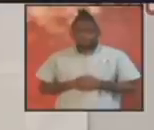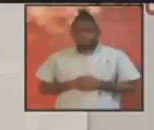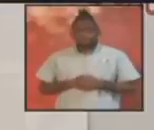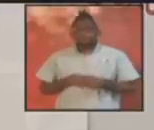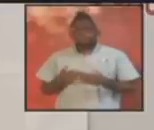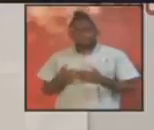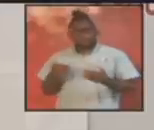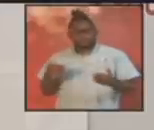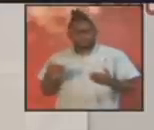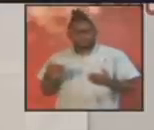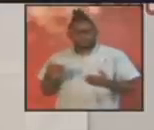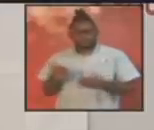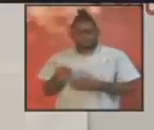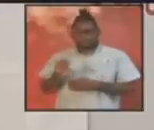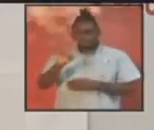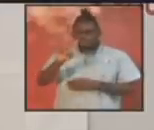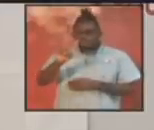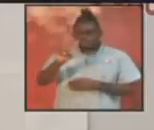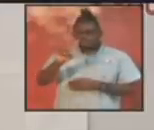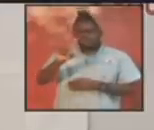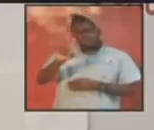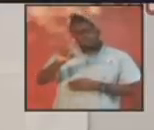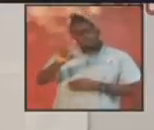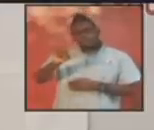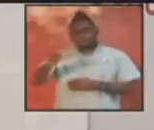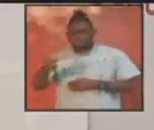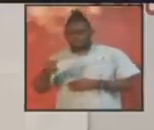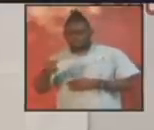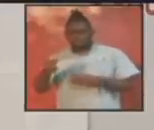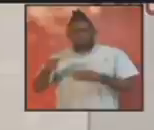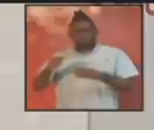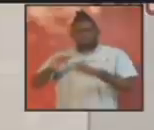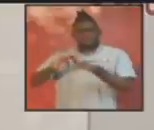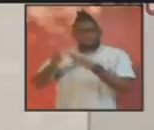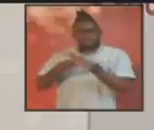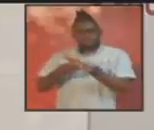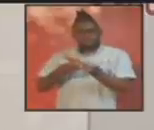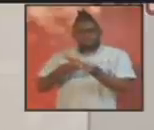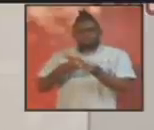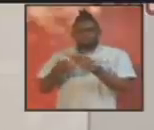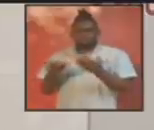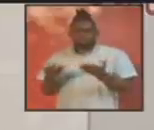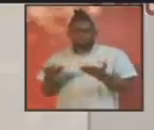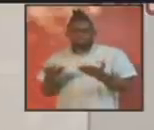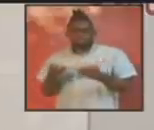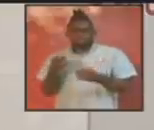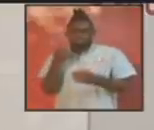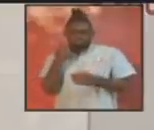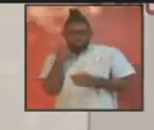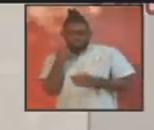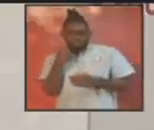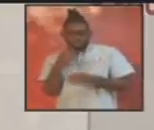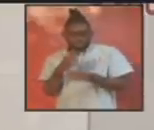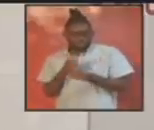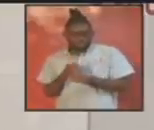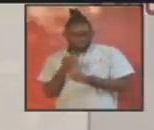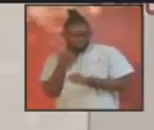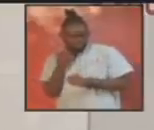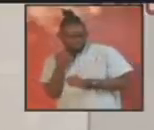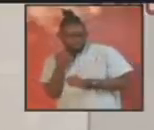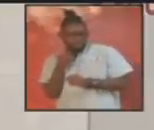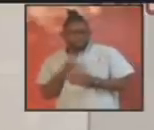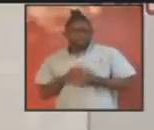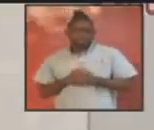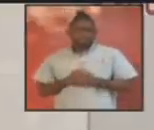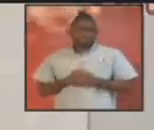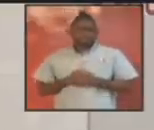that have been generously gifted by the government and people of Barbados. In